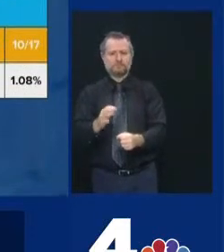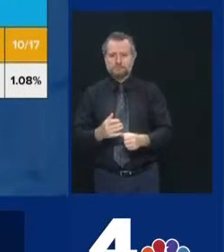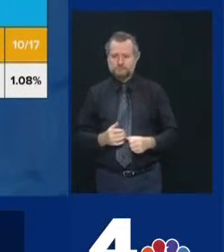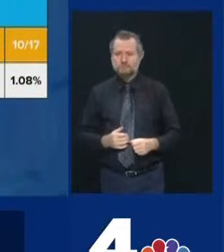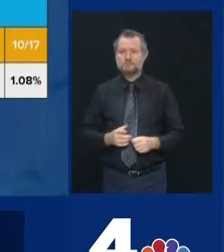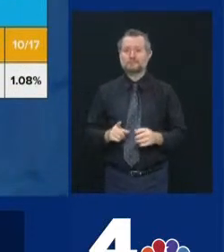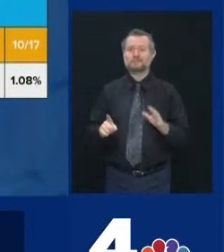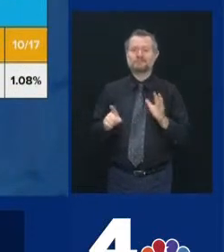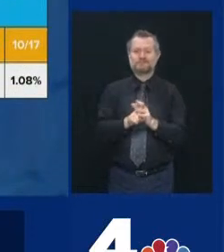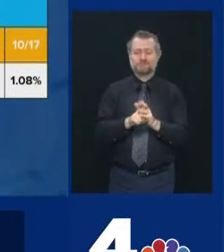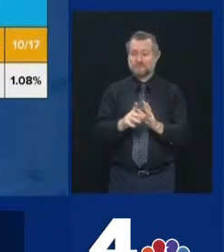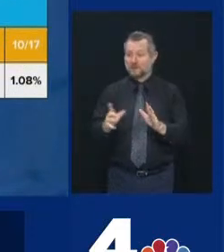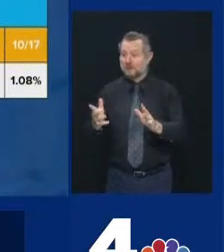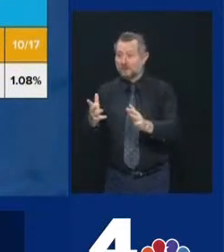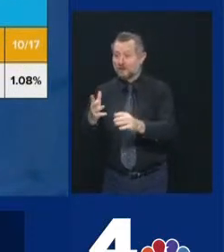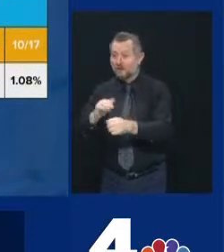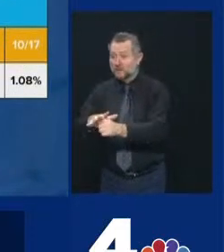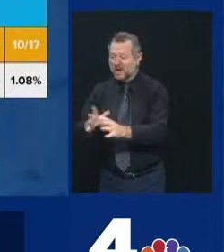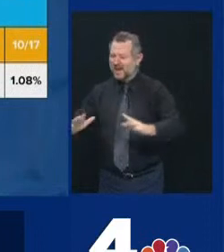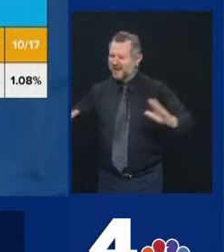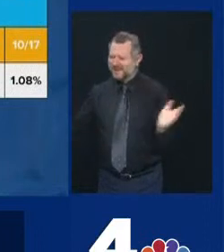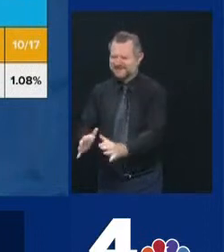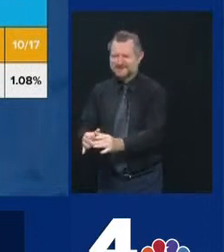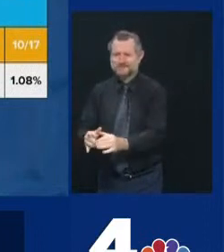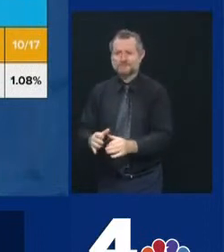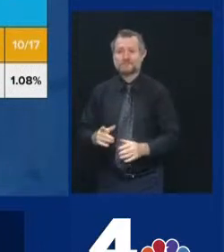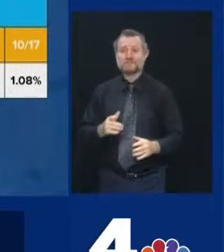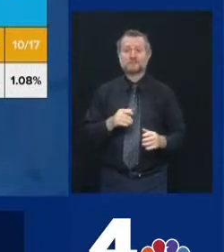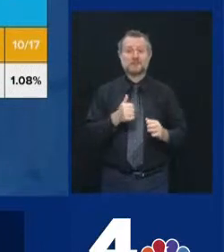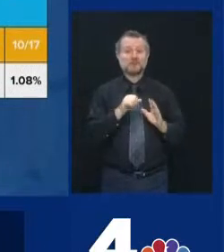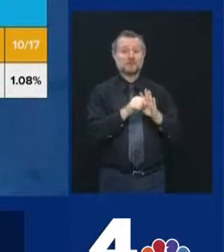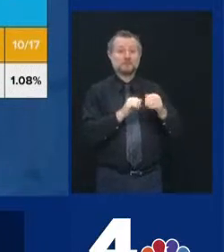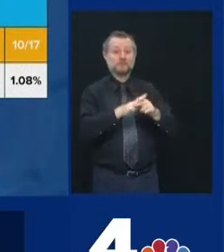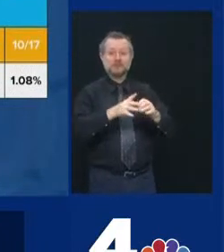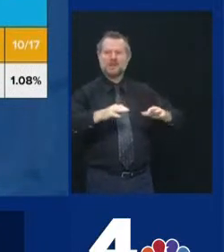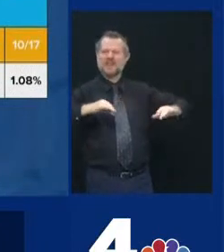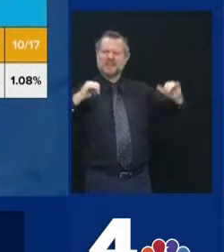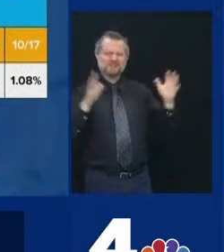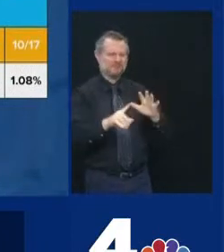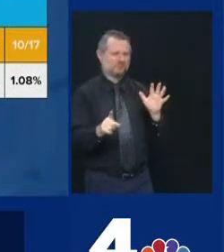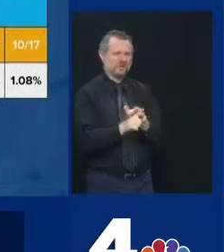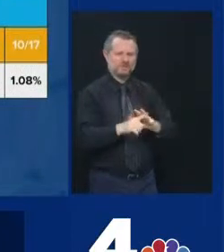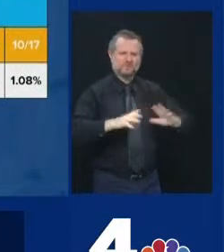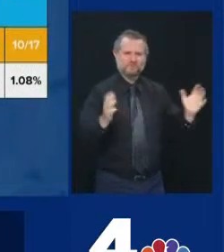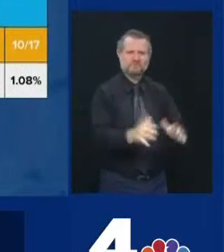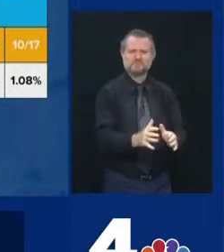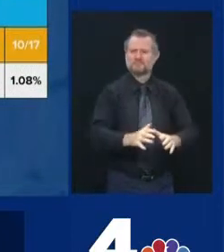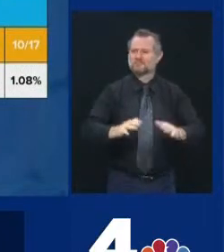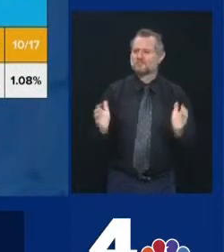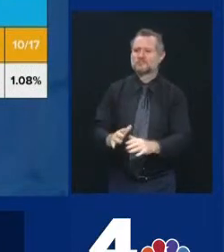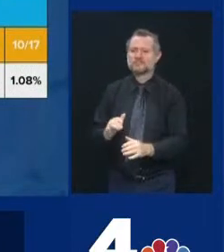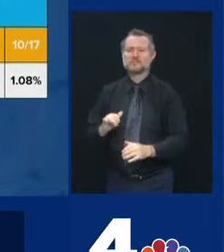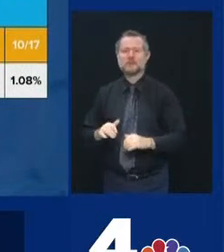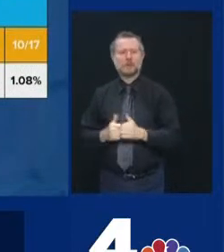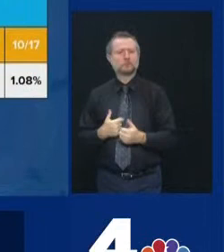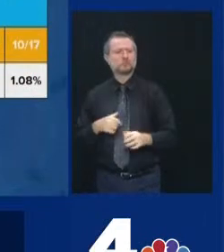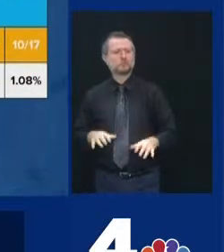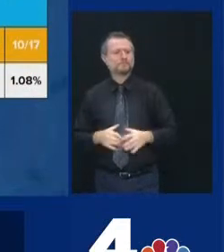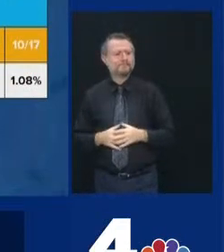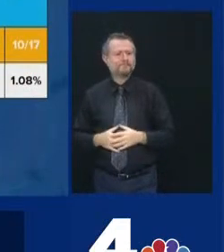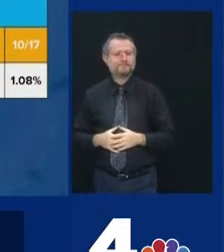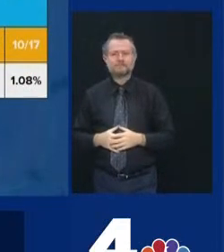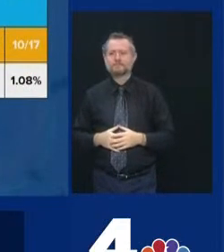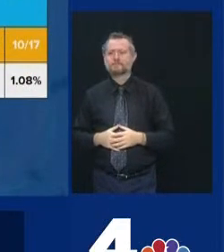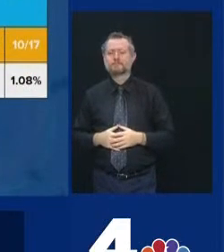Pop up in the southern tier, run, bloop. Pop up in Brooklyn. So